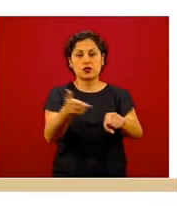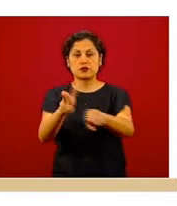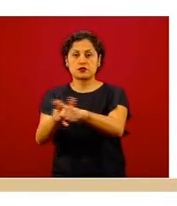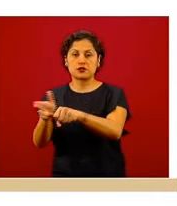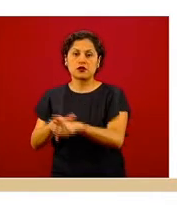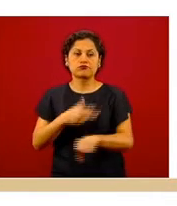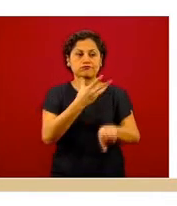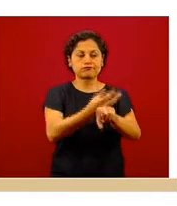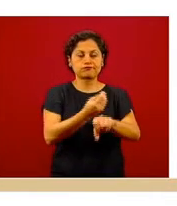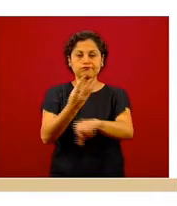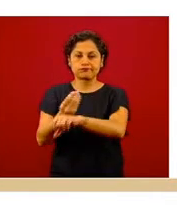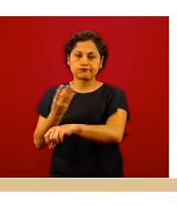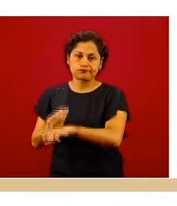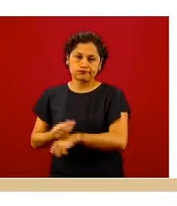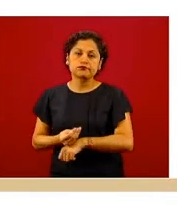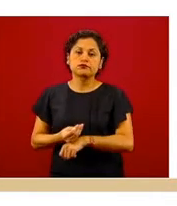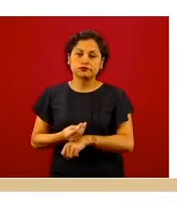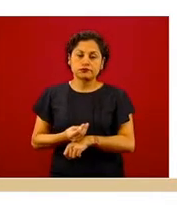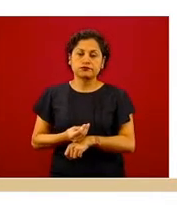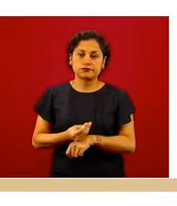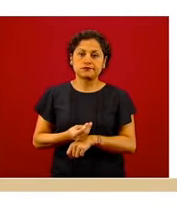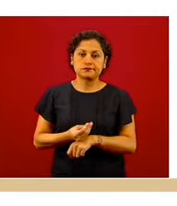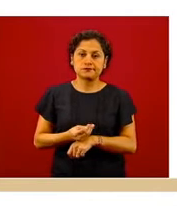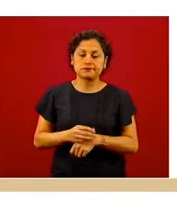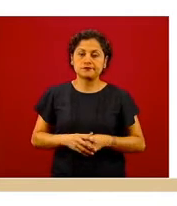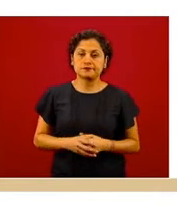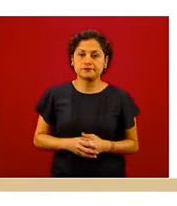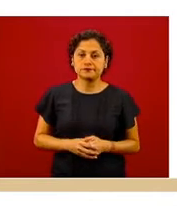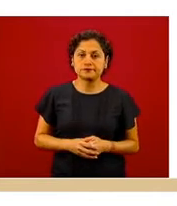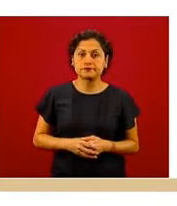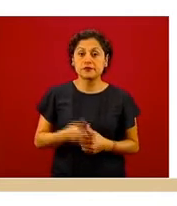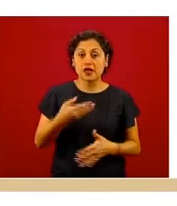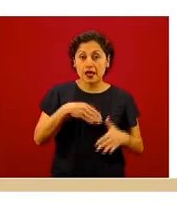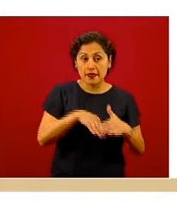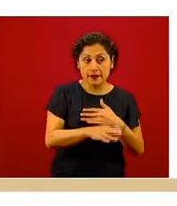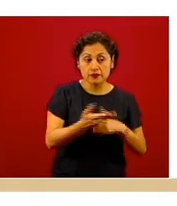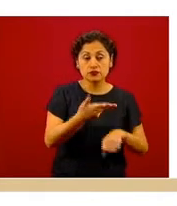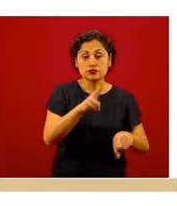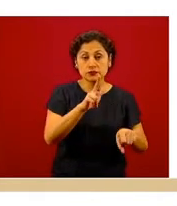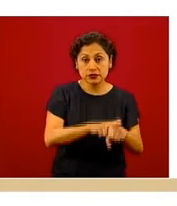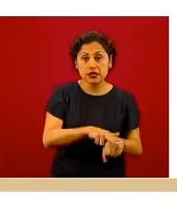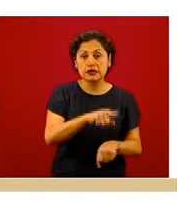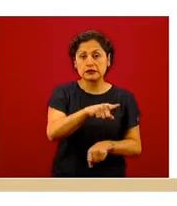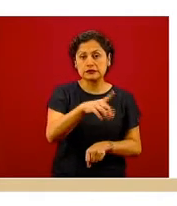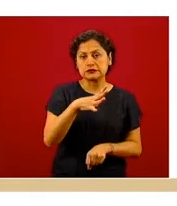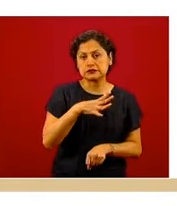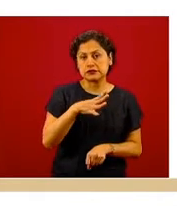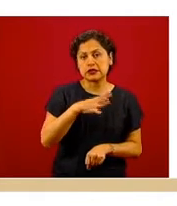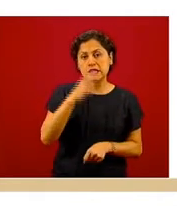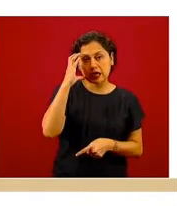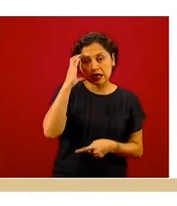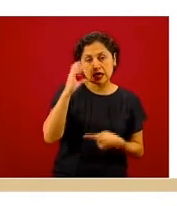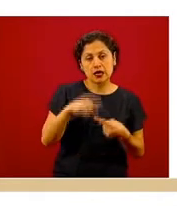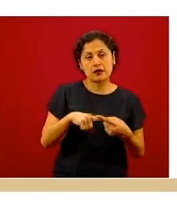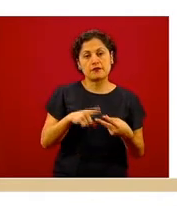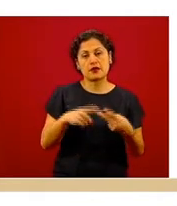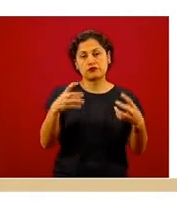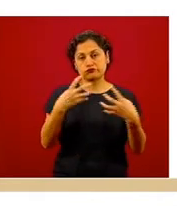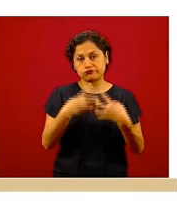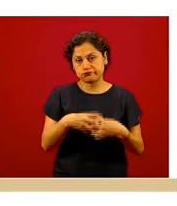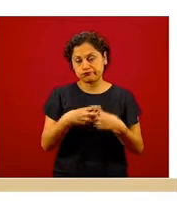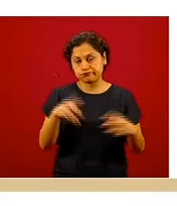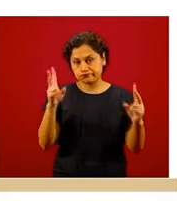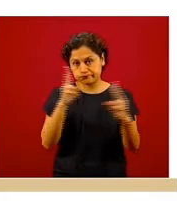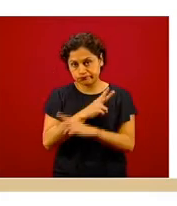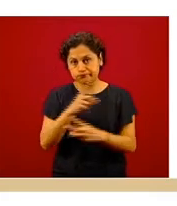in Mexico, we did retrofitting, and many of those beds with ventilators and that have the supplies and the personnel to be